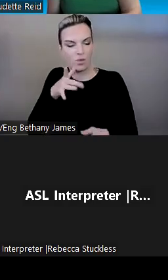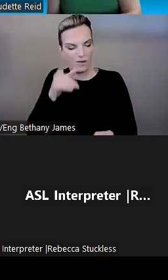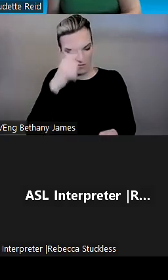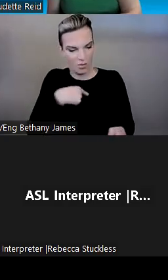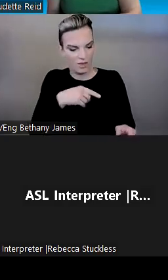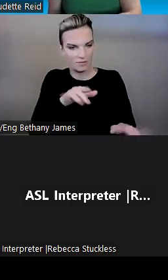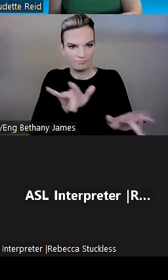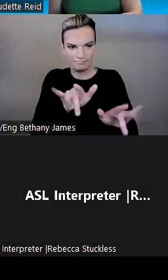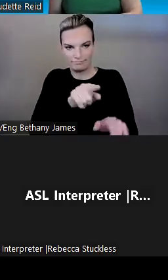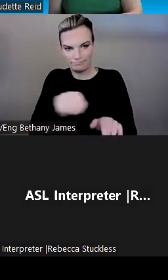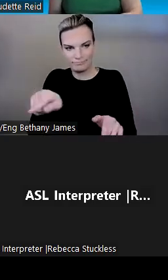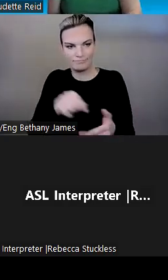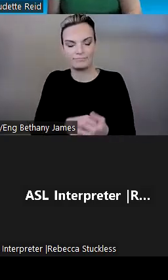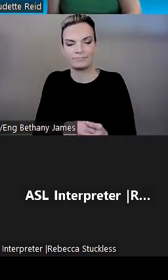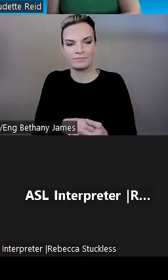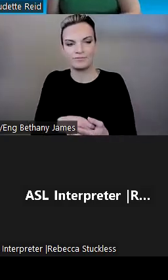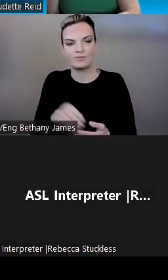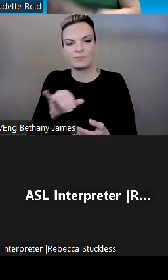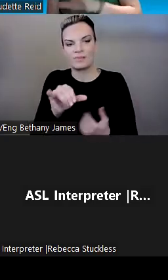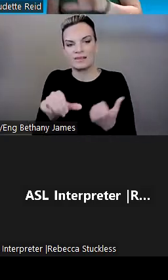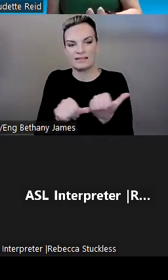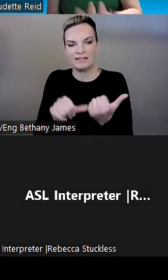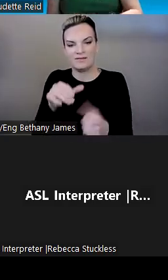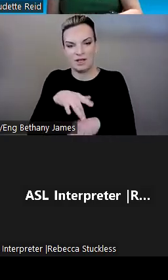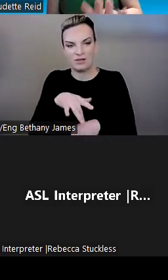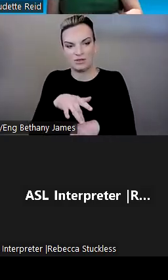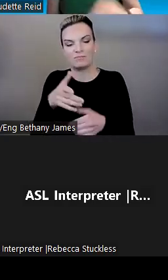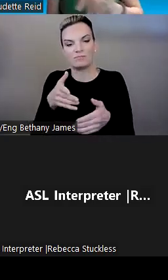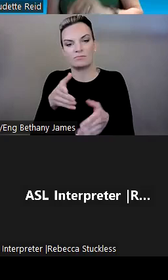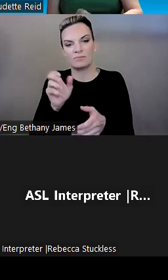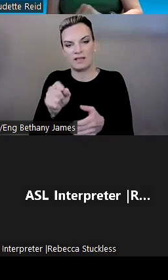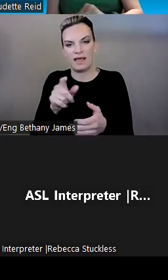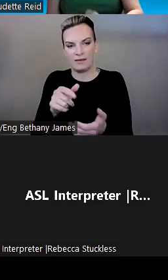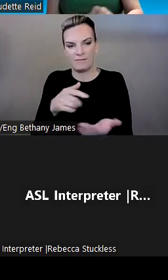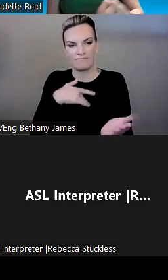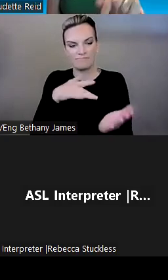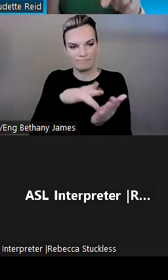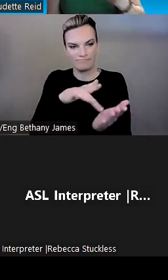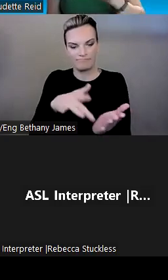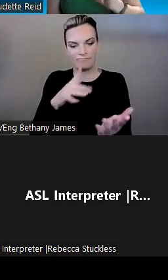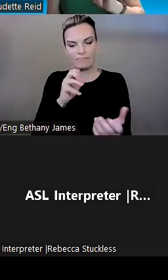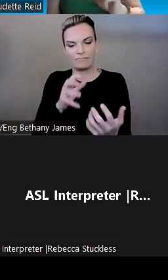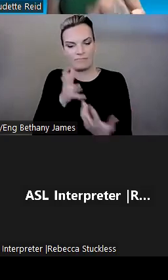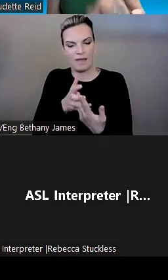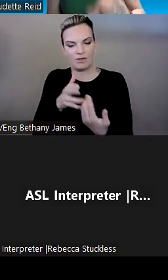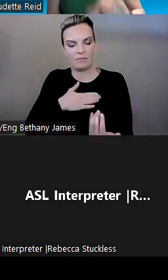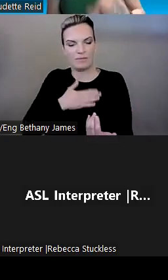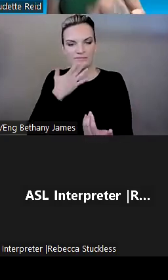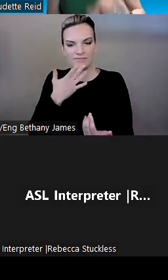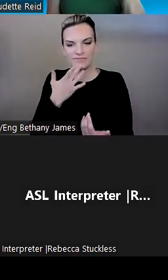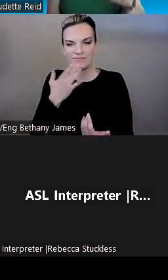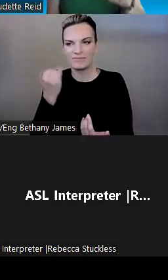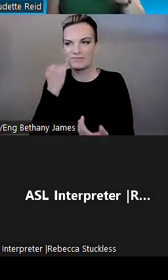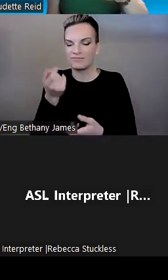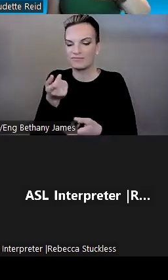touch lets you adapt to your touch screen to fit your physical needs. If certain